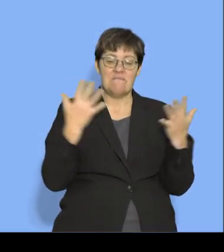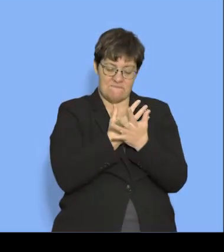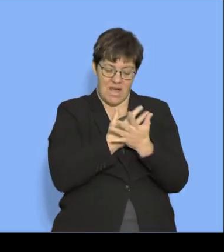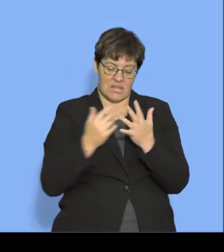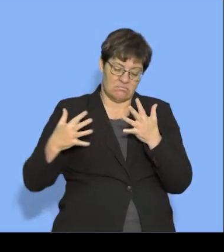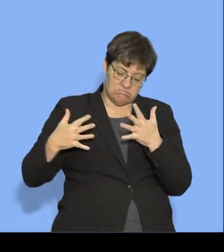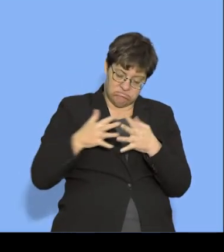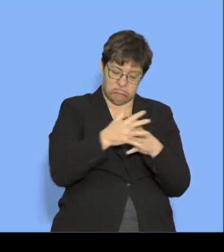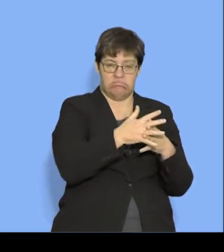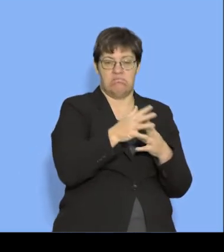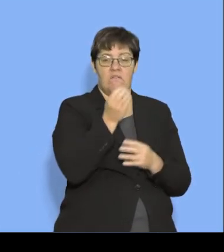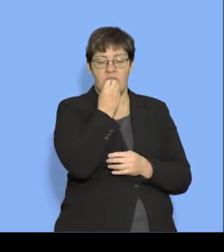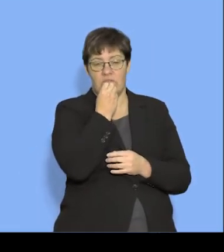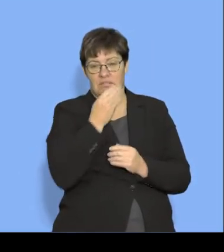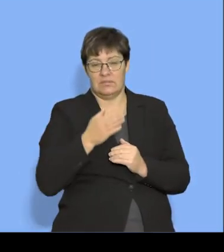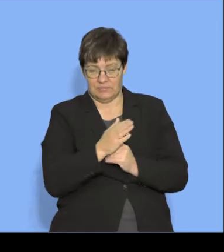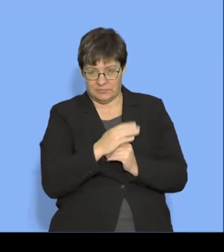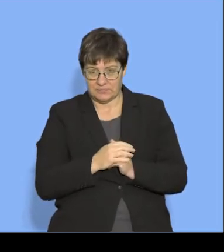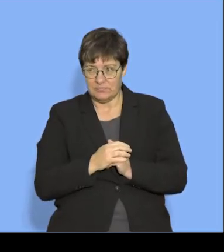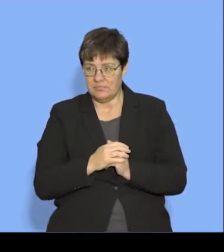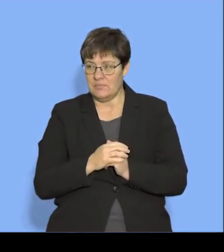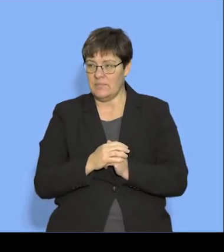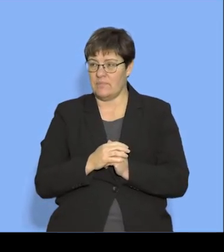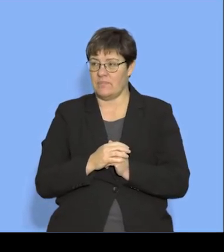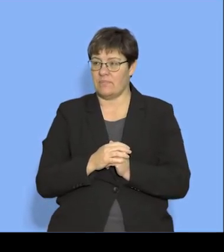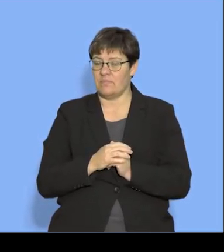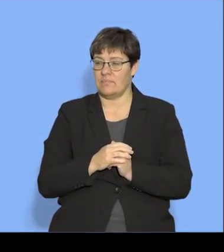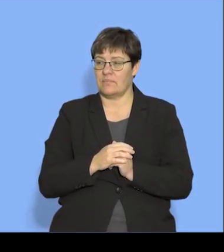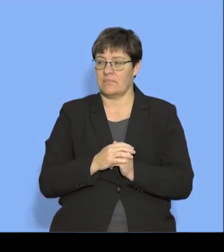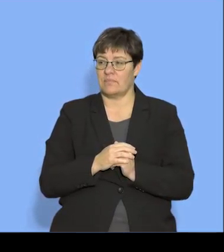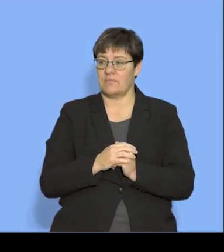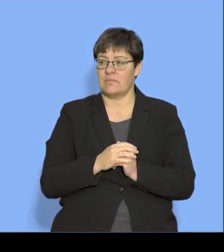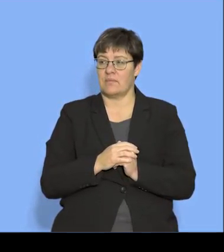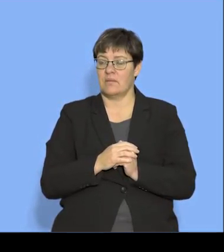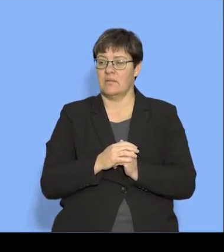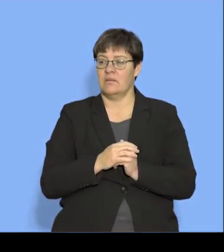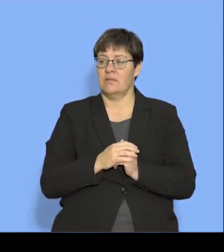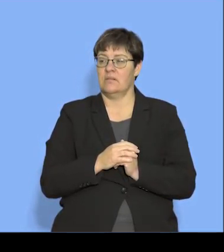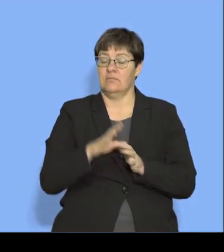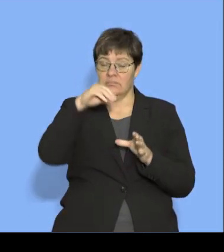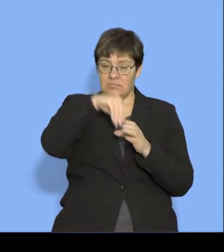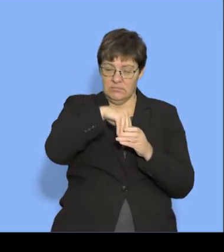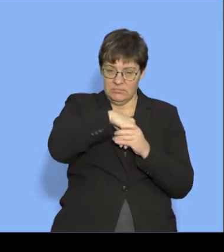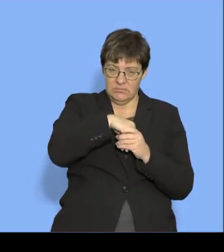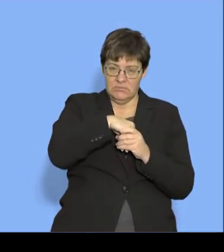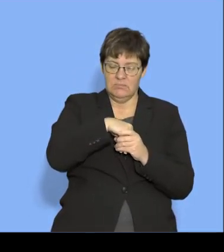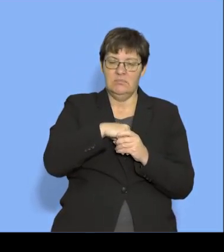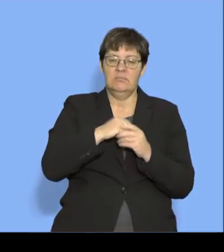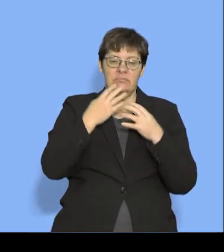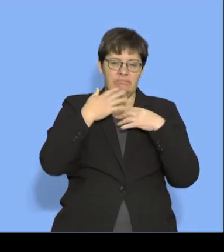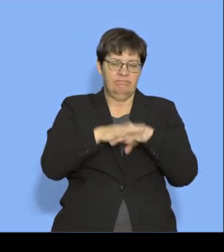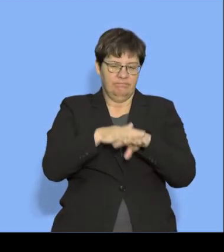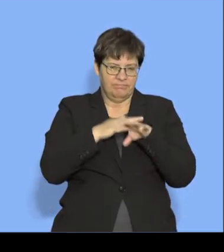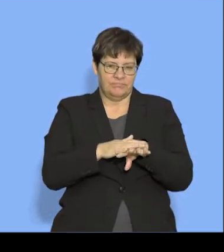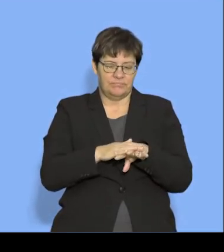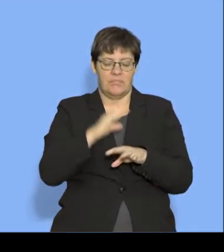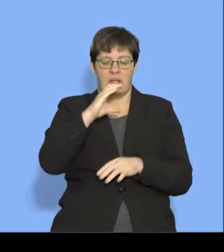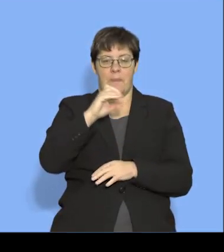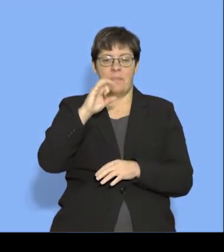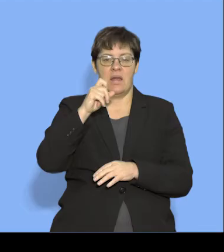quick, easy diffusion of nutrients through this single layer of cells. Internally, there's a network